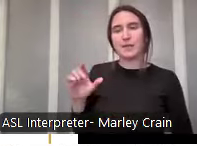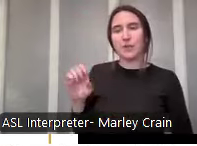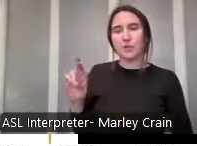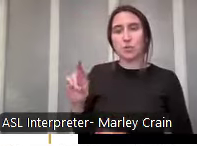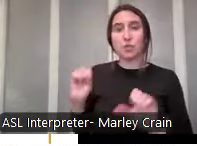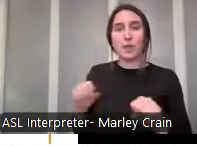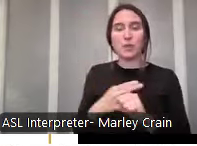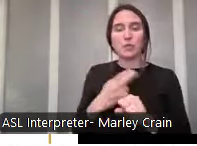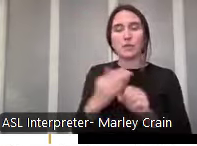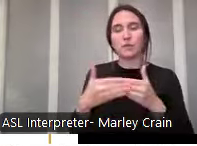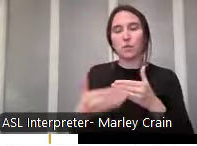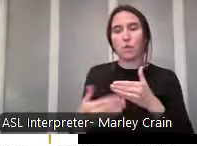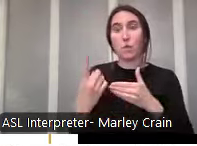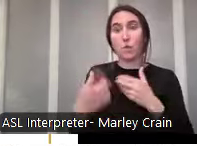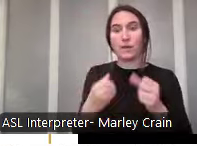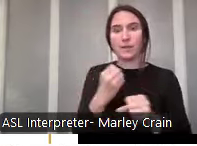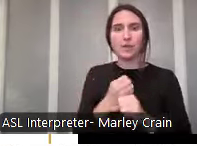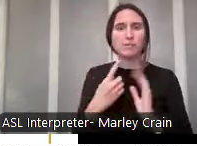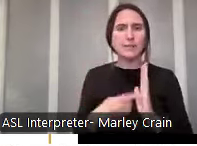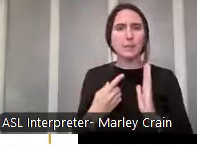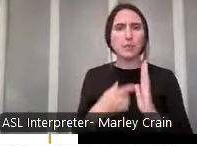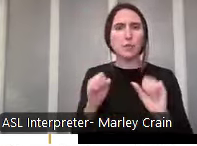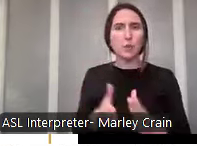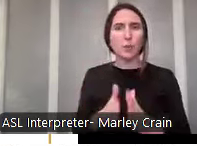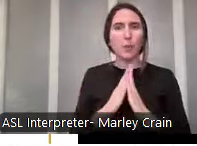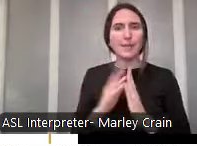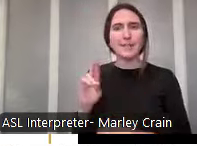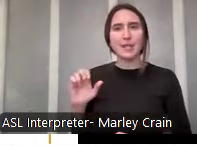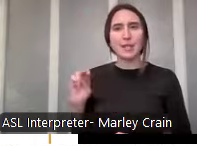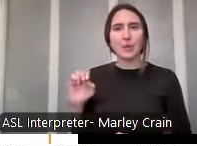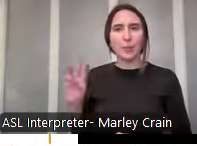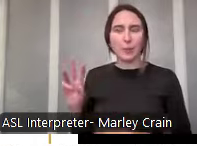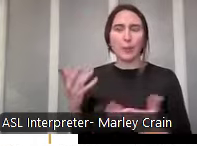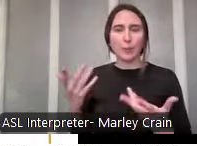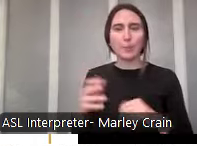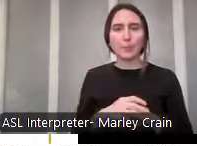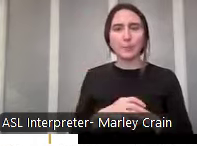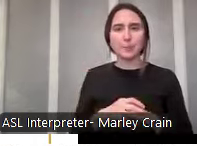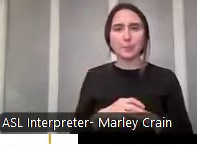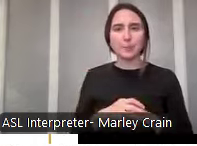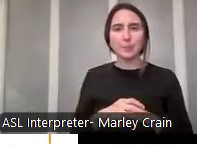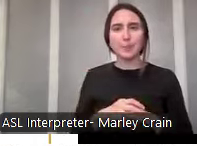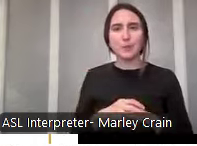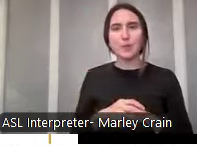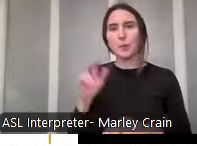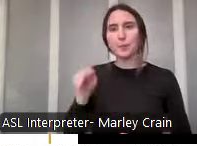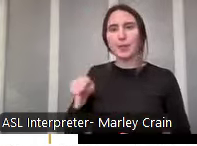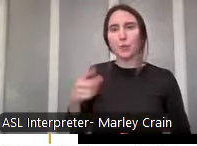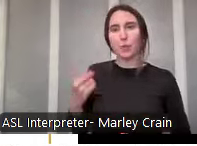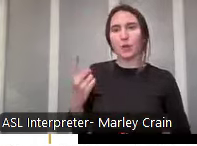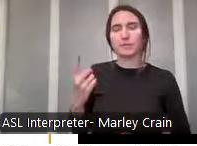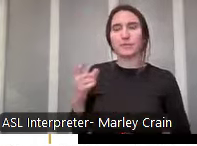renewed. And obviously you want your child to be in school. So this can be a way to get a different